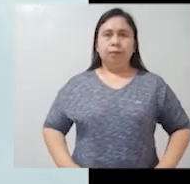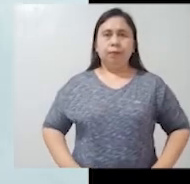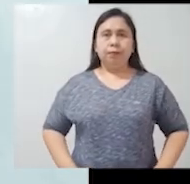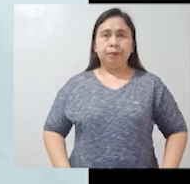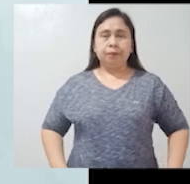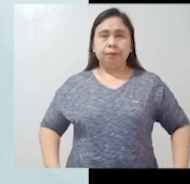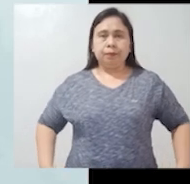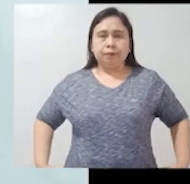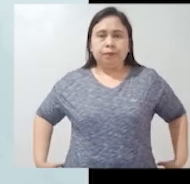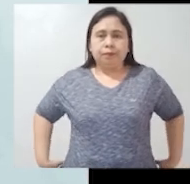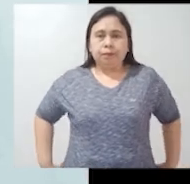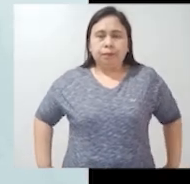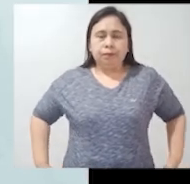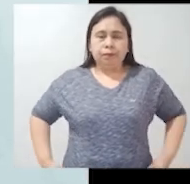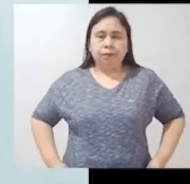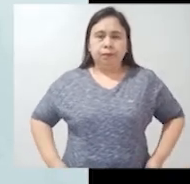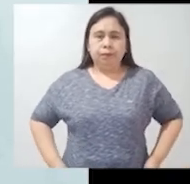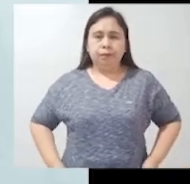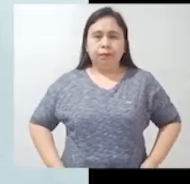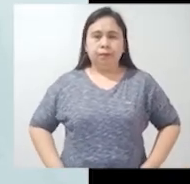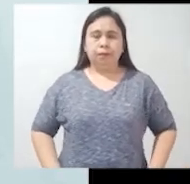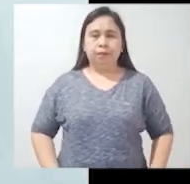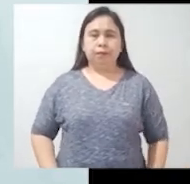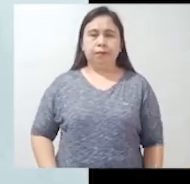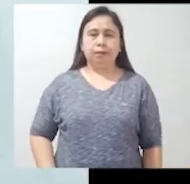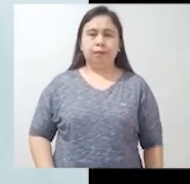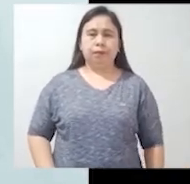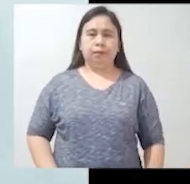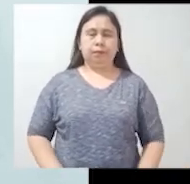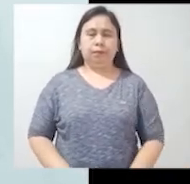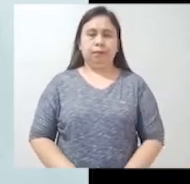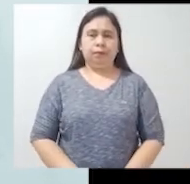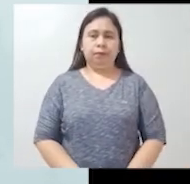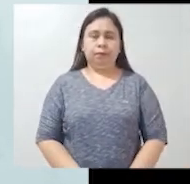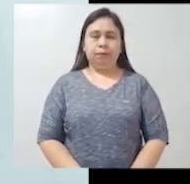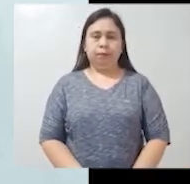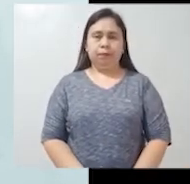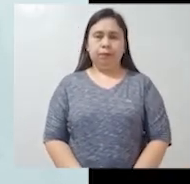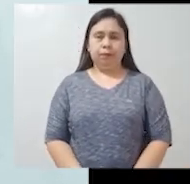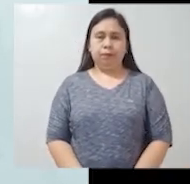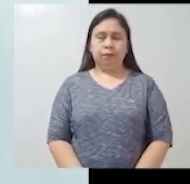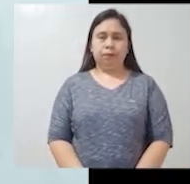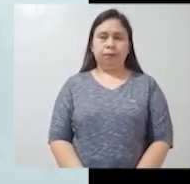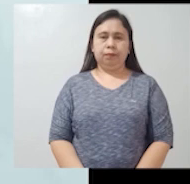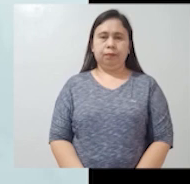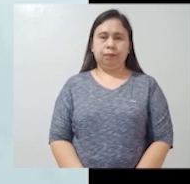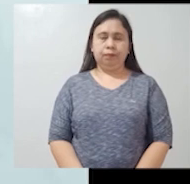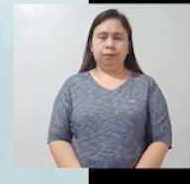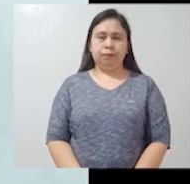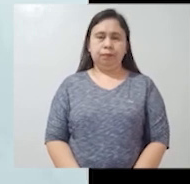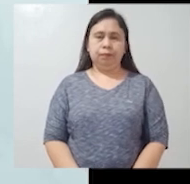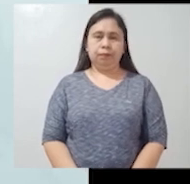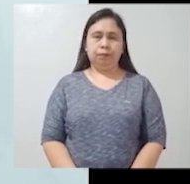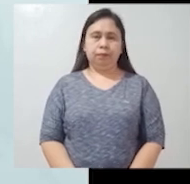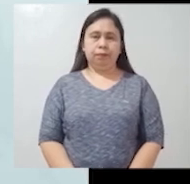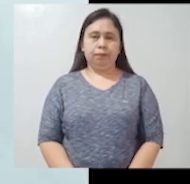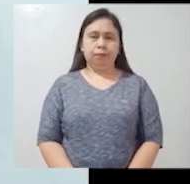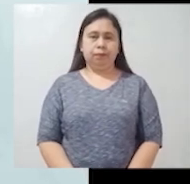The molecules of a solid substance are packed together very tightly.